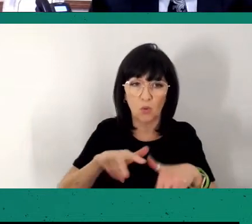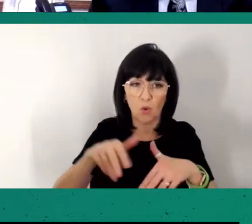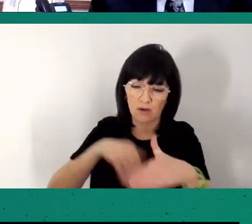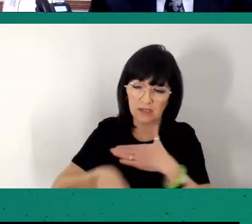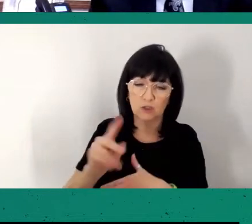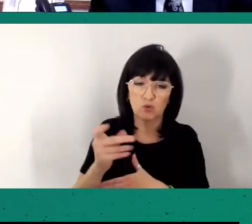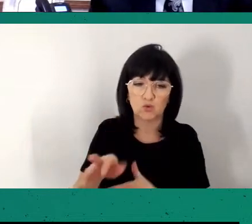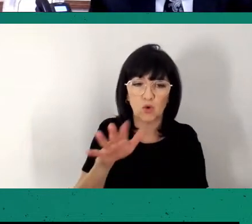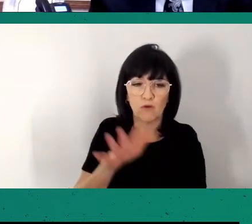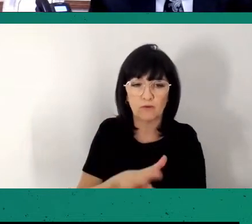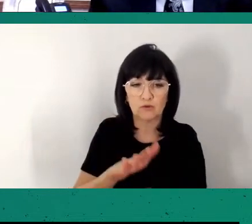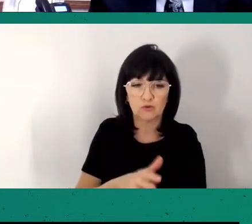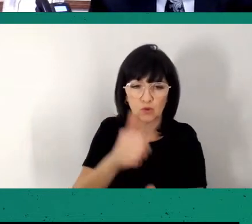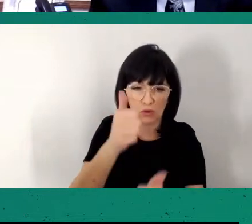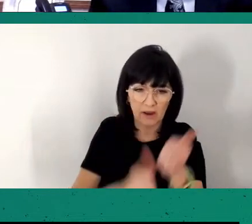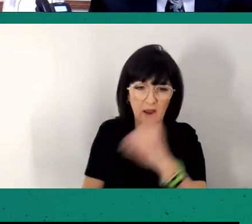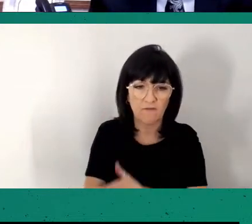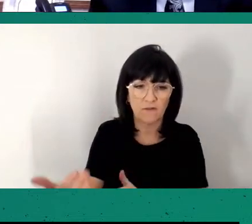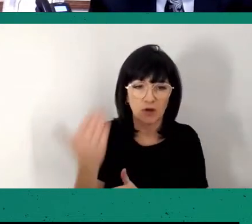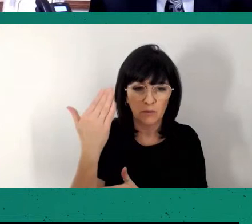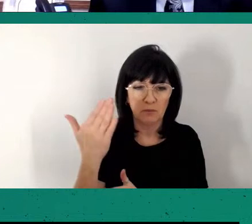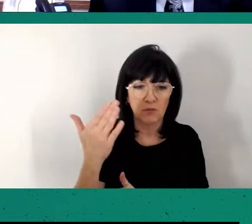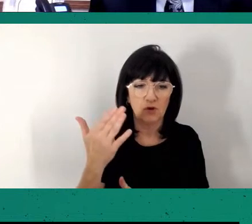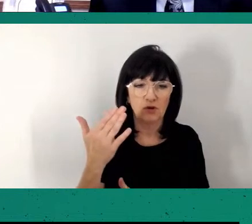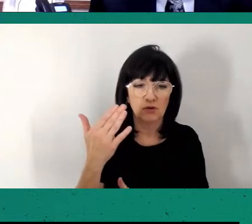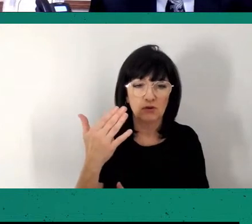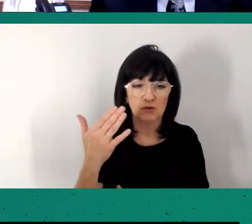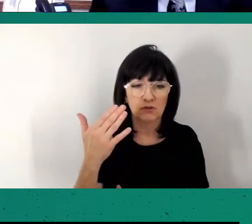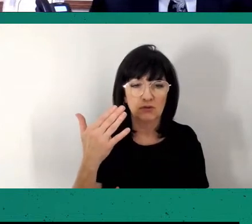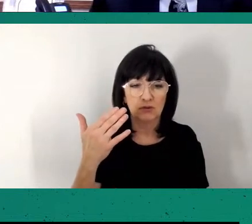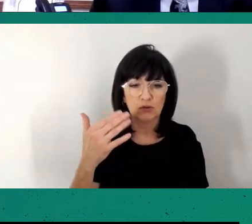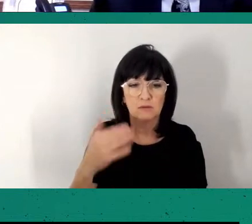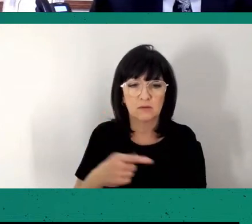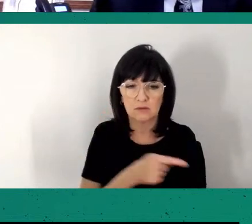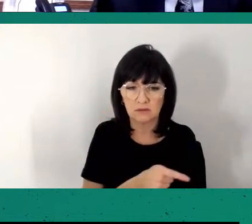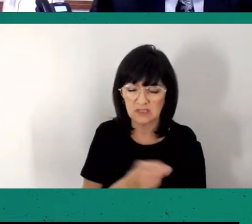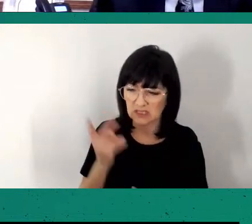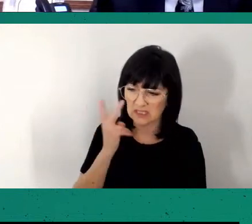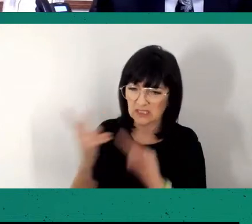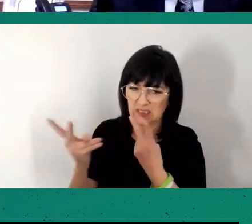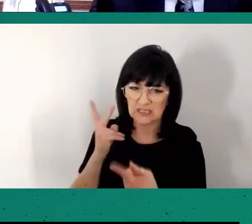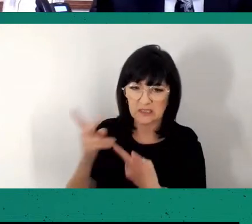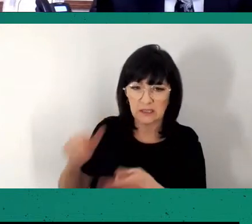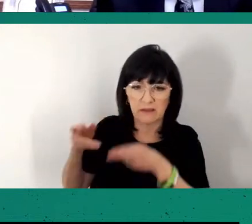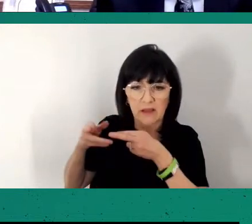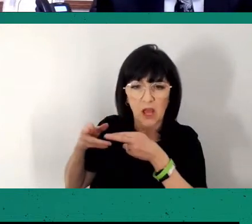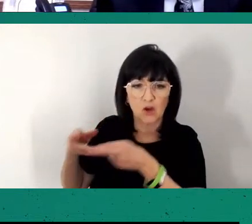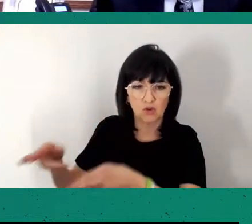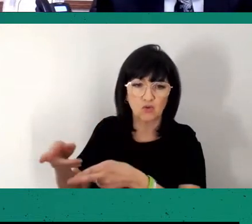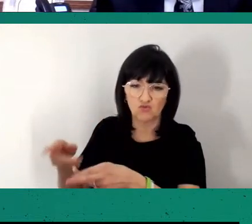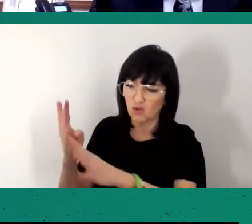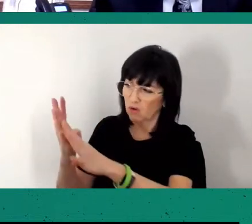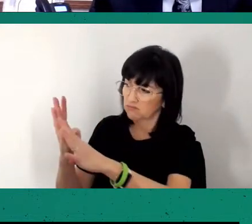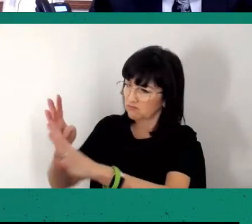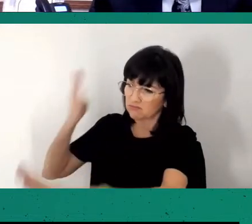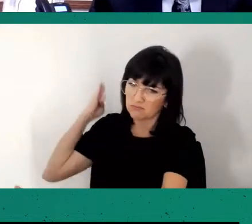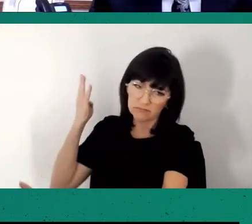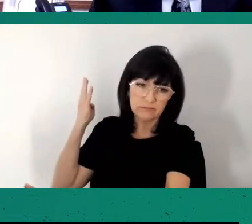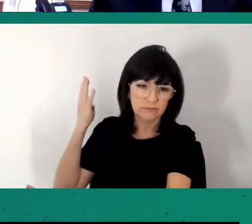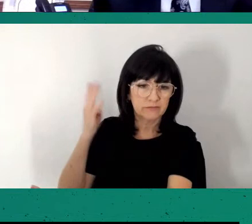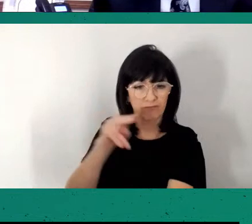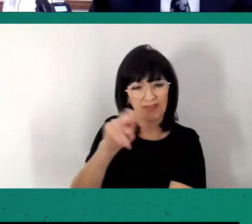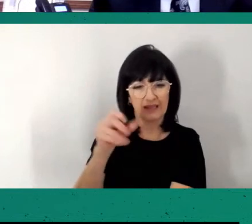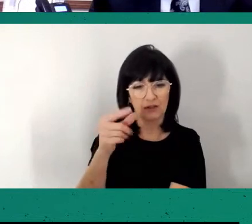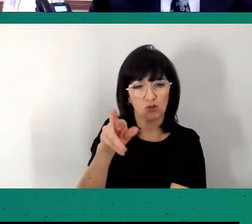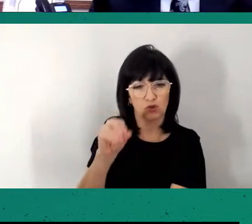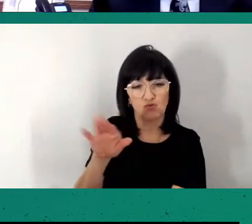morning, and they are compelled to meet the road full of Negro children. Partly on account of this, we